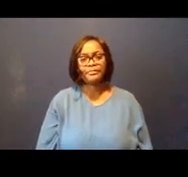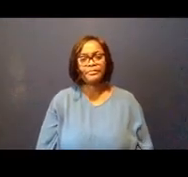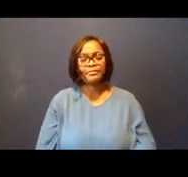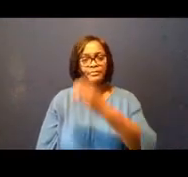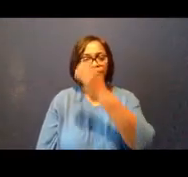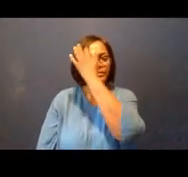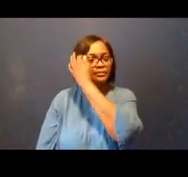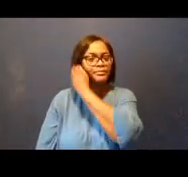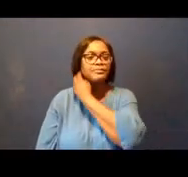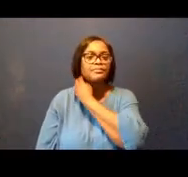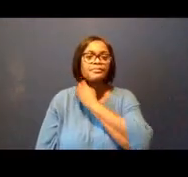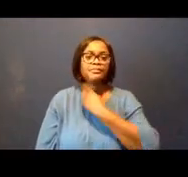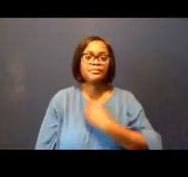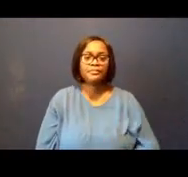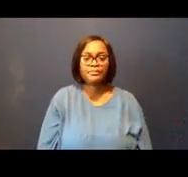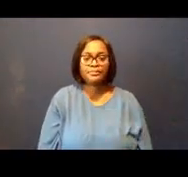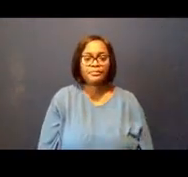it's